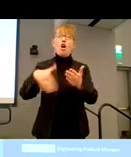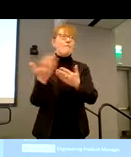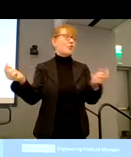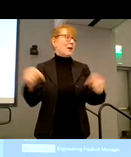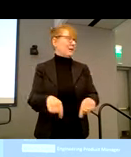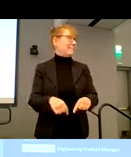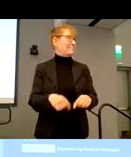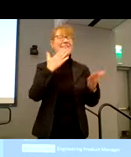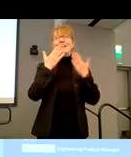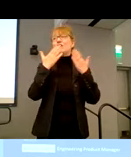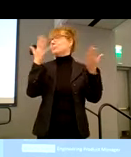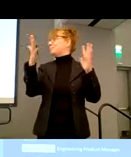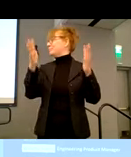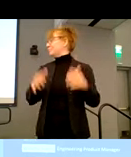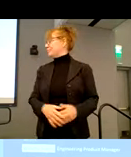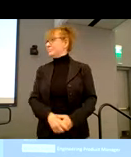Thank you.